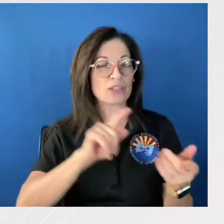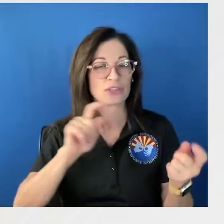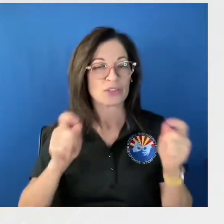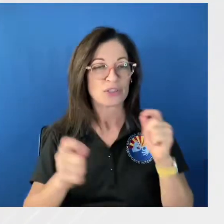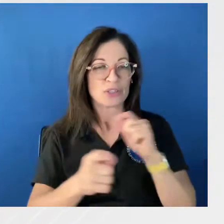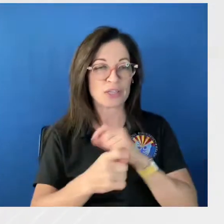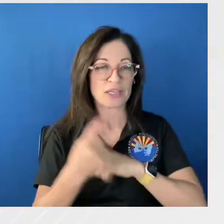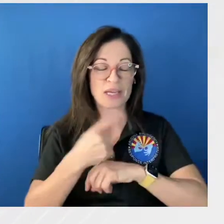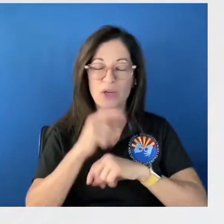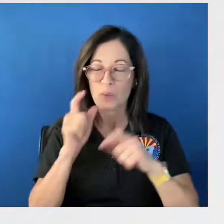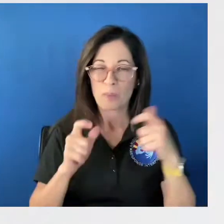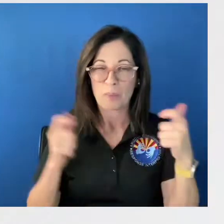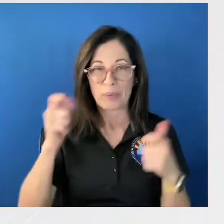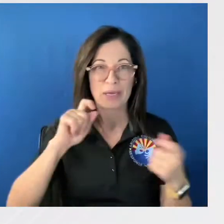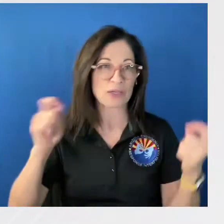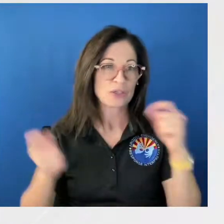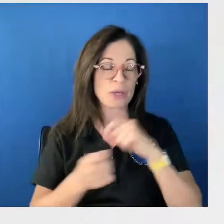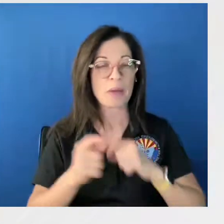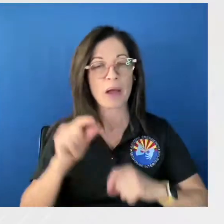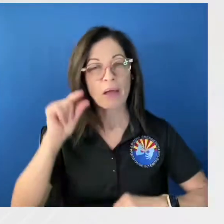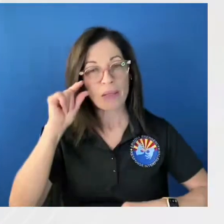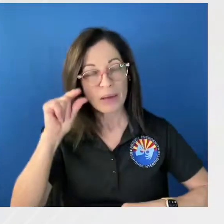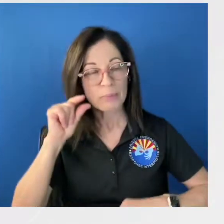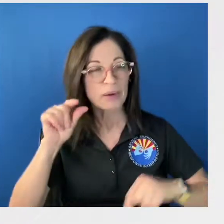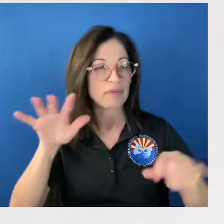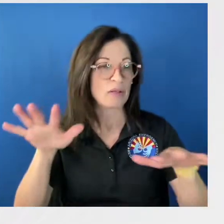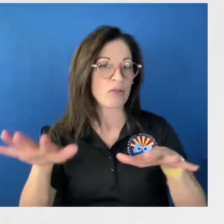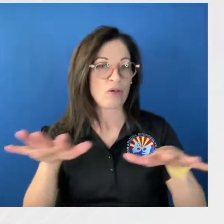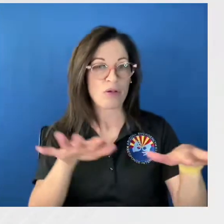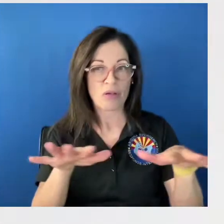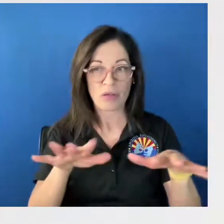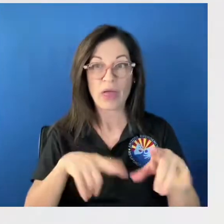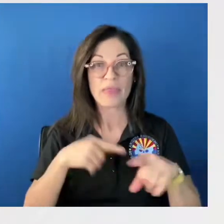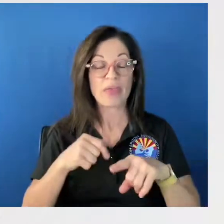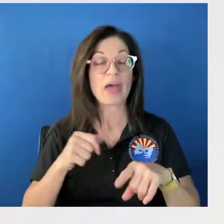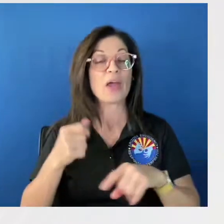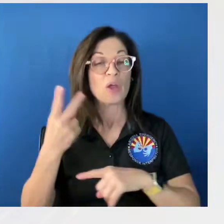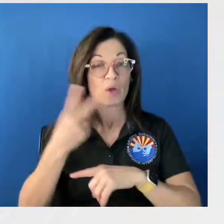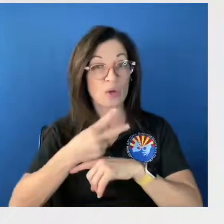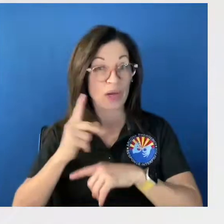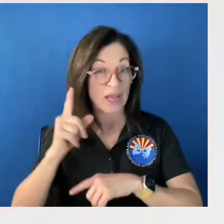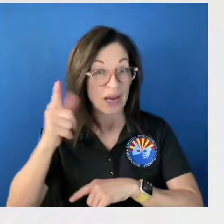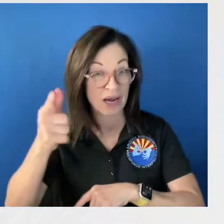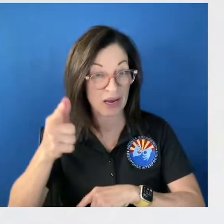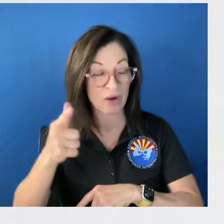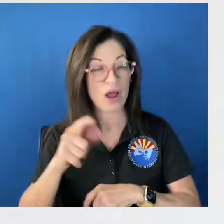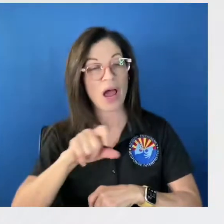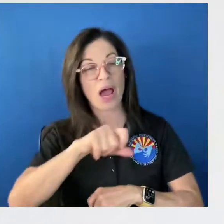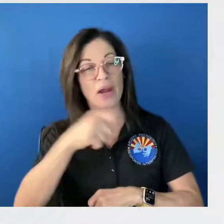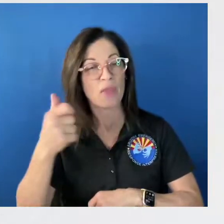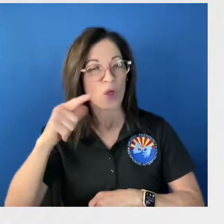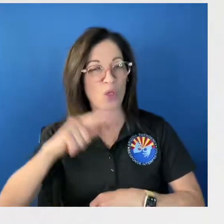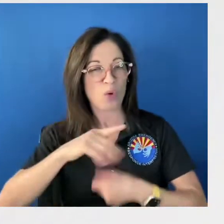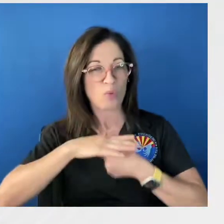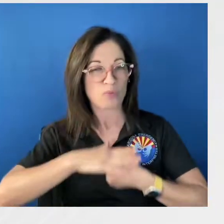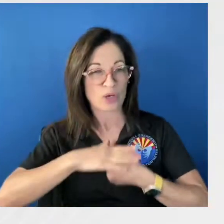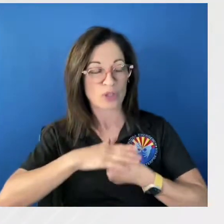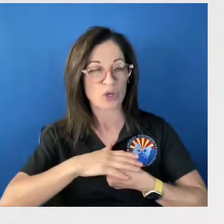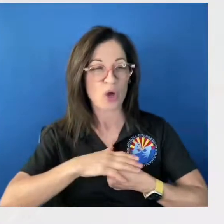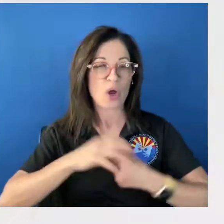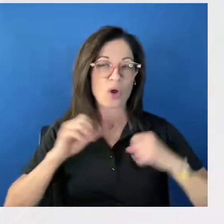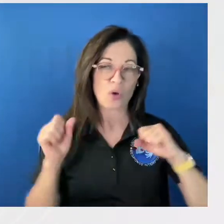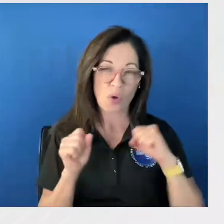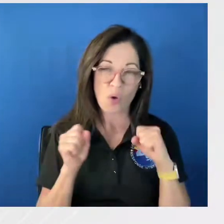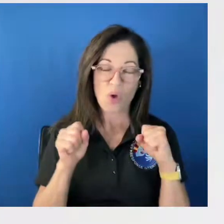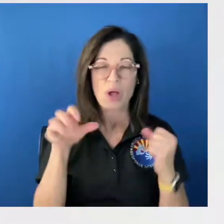big surprises. We're going to have a little bit of a lull. And then 2 days after that, we're going to go through another one of these low pressure fronts, cold, cloud, windy,